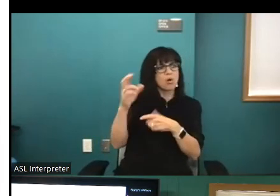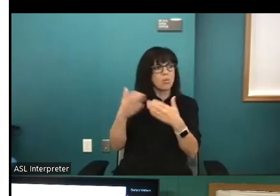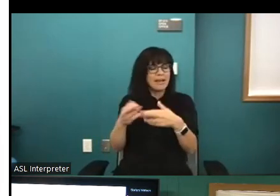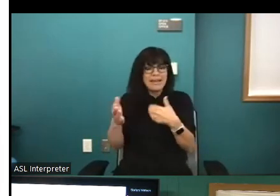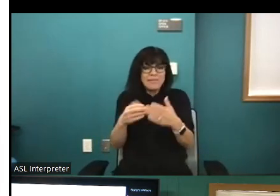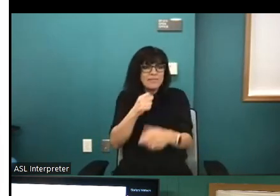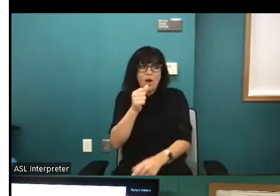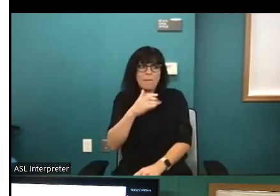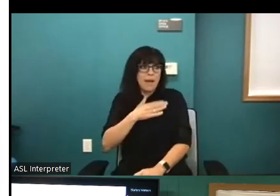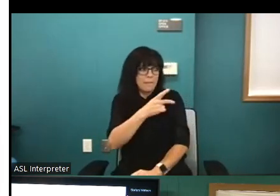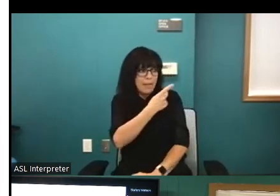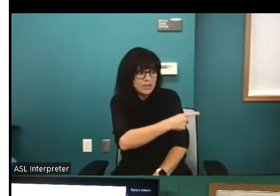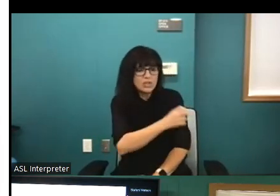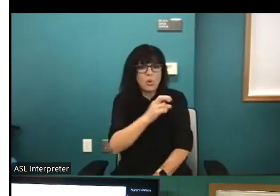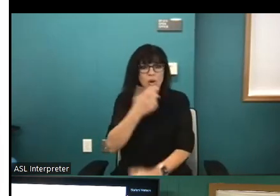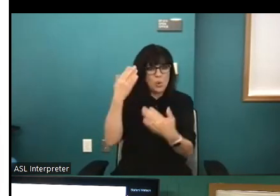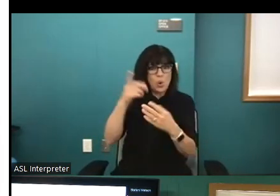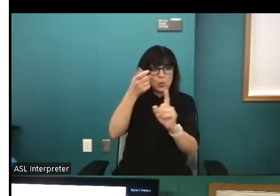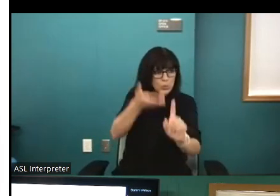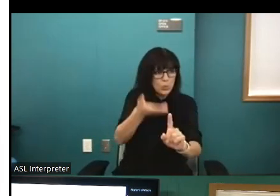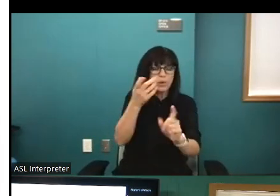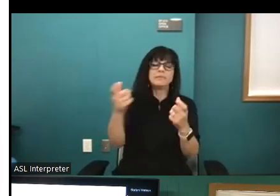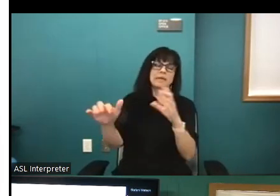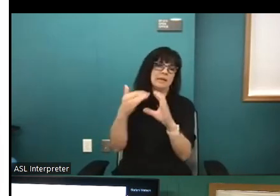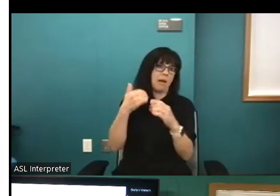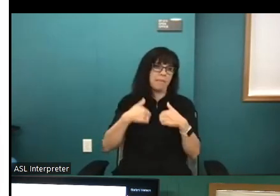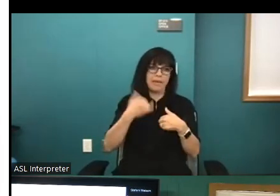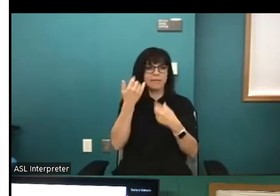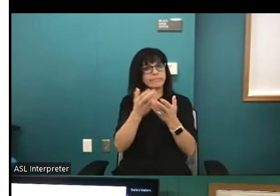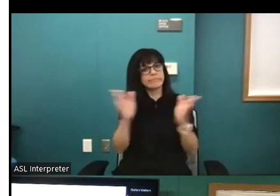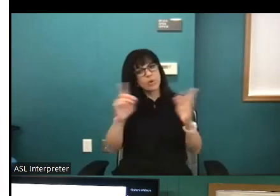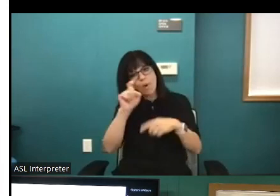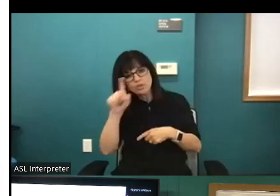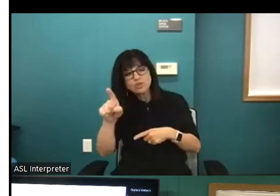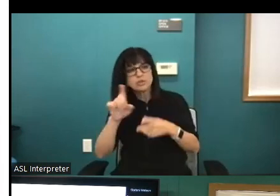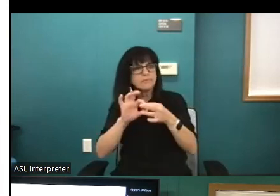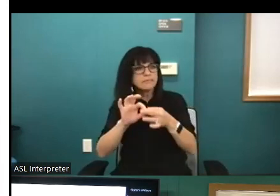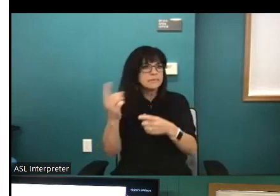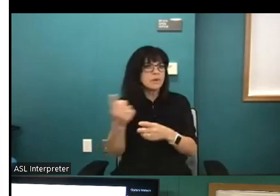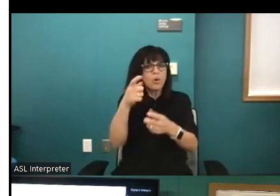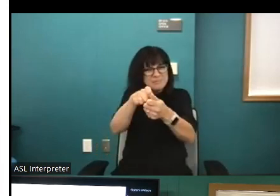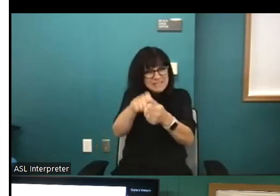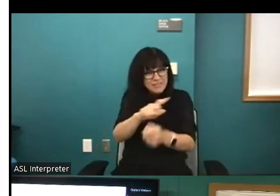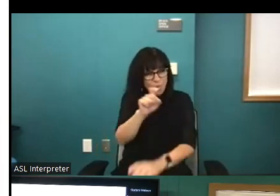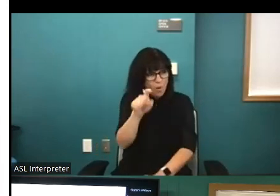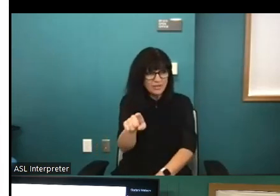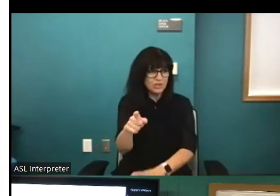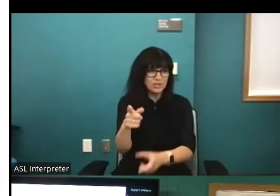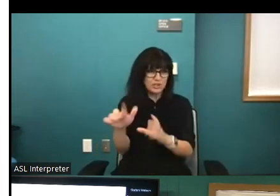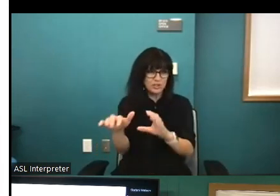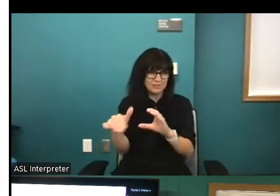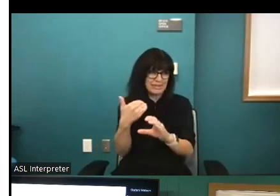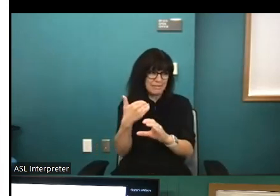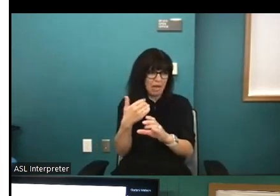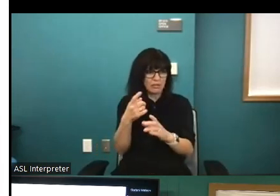my patient, even if I don't know you, email me. If you just have a general question about something or even a specific question, just, you know,